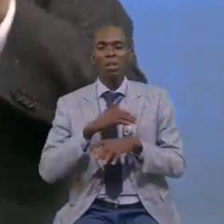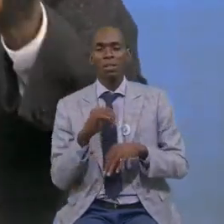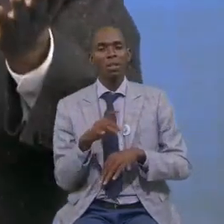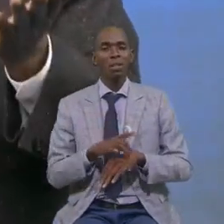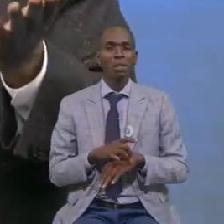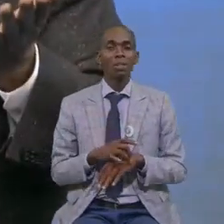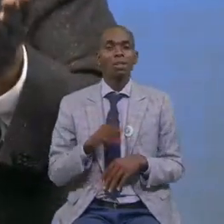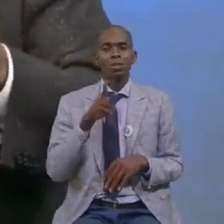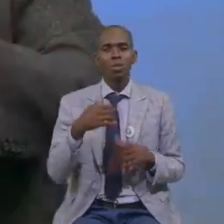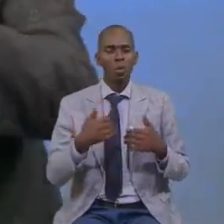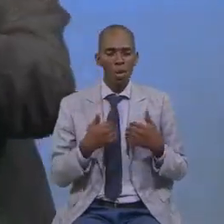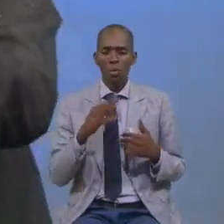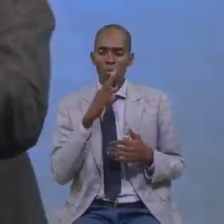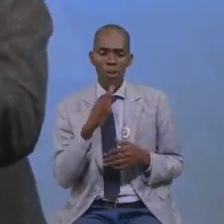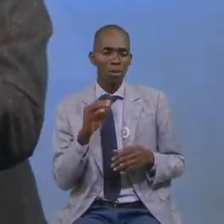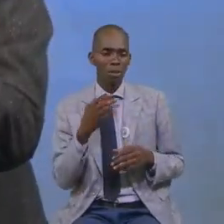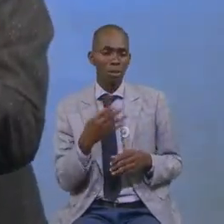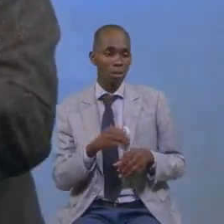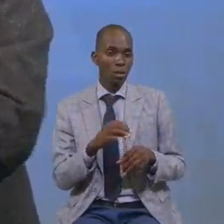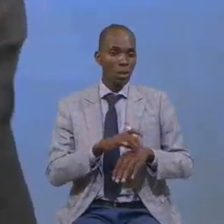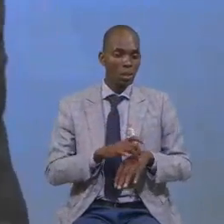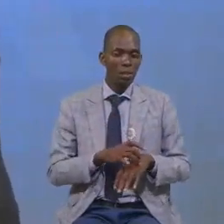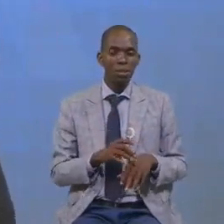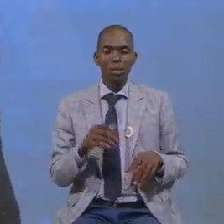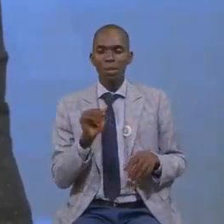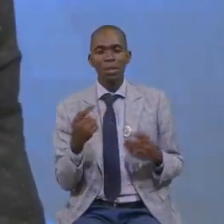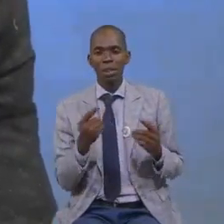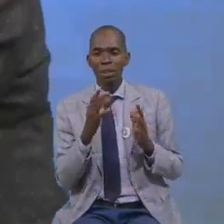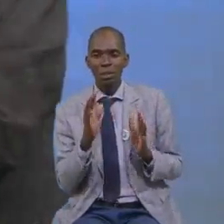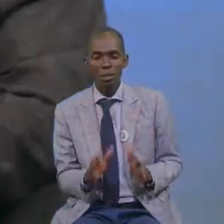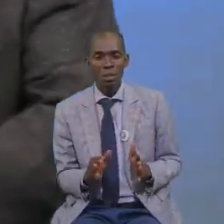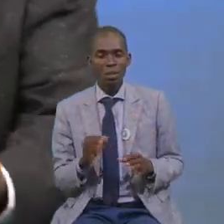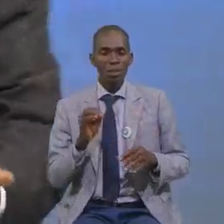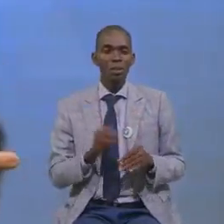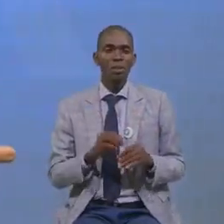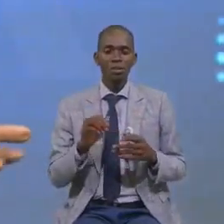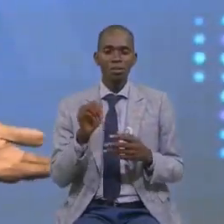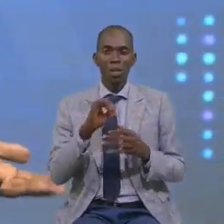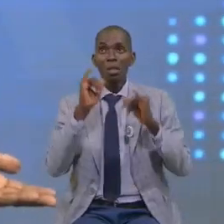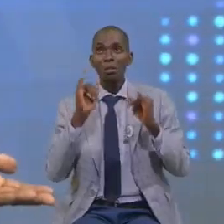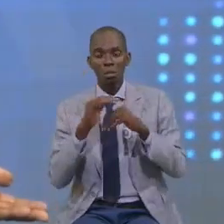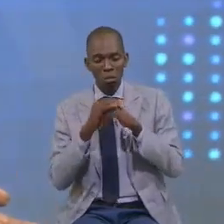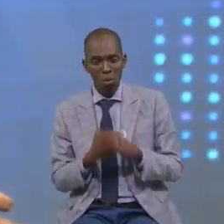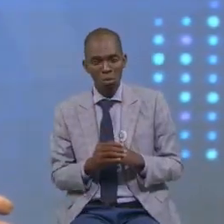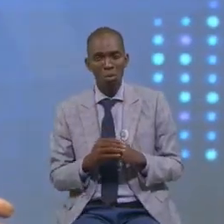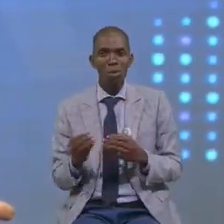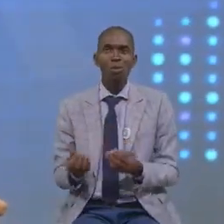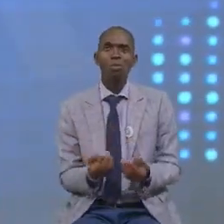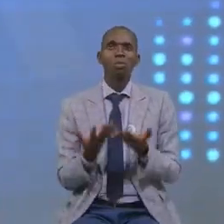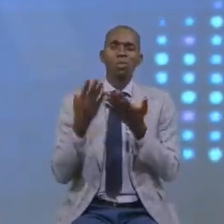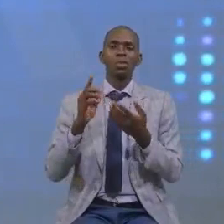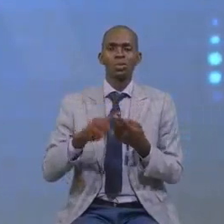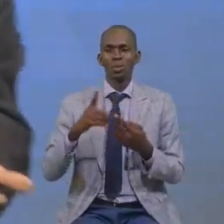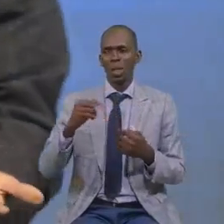have been a heathen, a pagan, in idolatry, sacrificing to the devil,